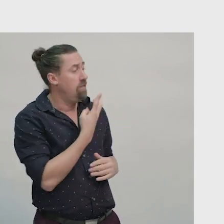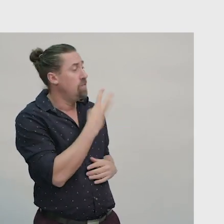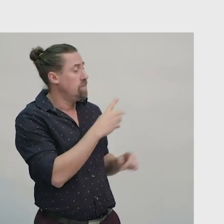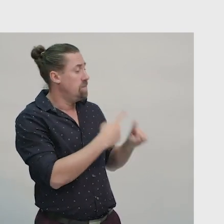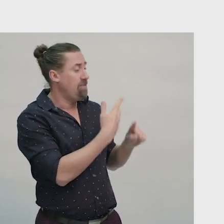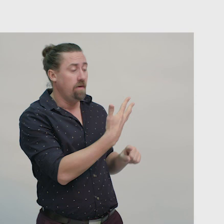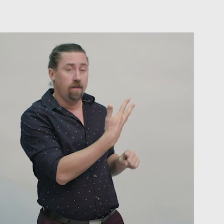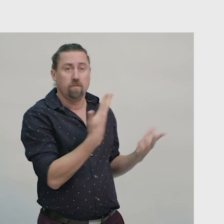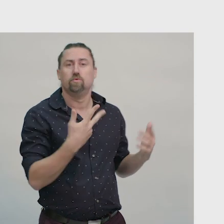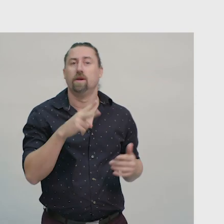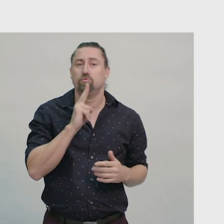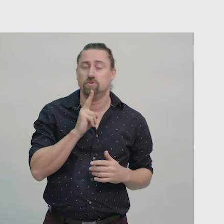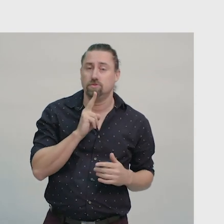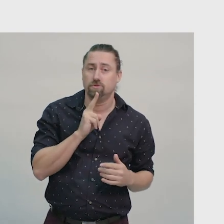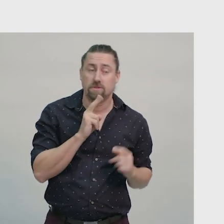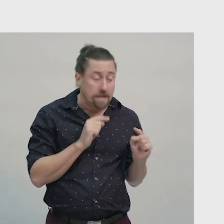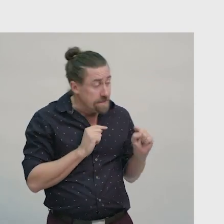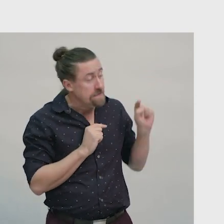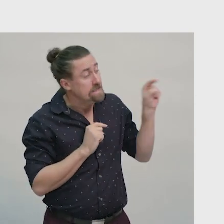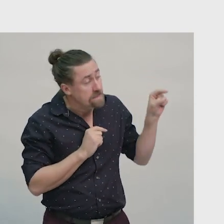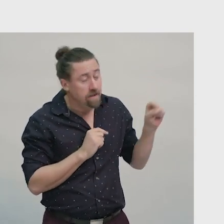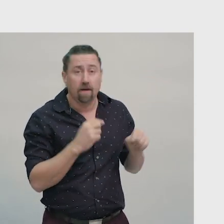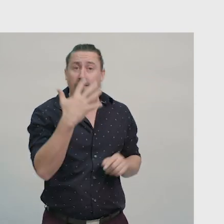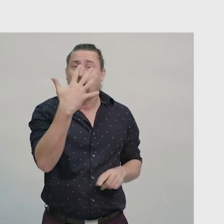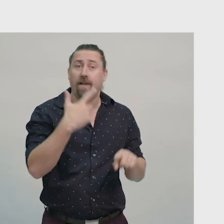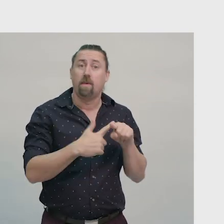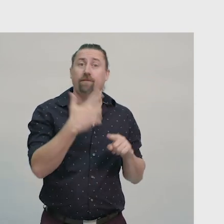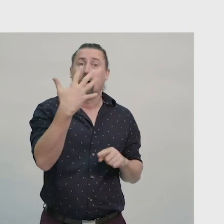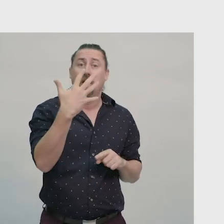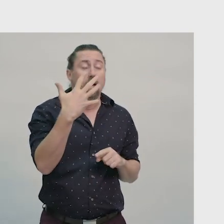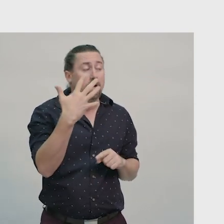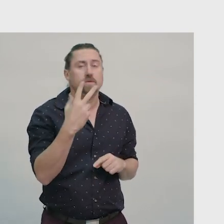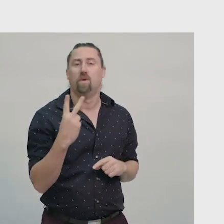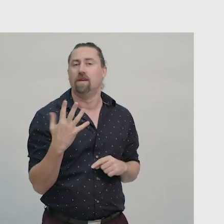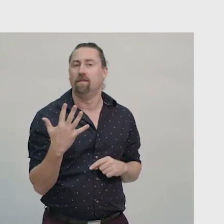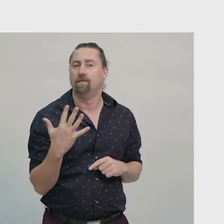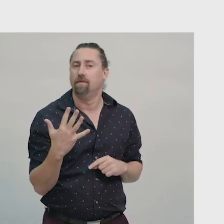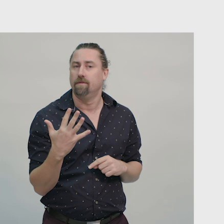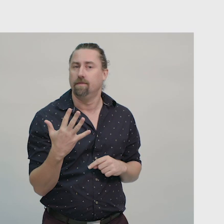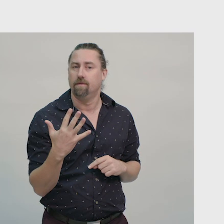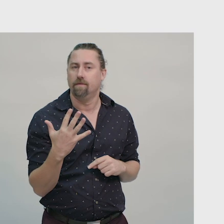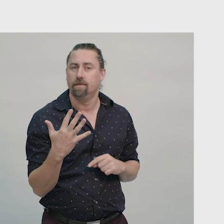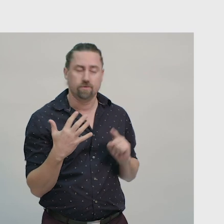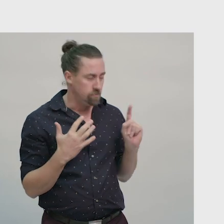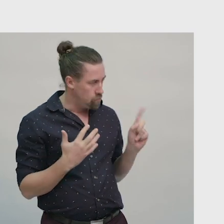40 multiplied by 5 is 200. 5 multiplied by 5 is